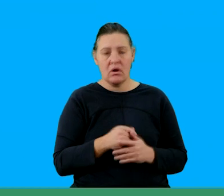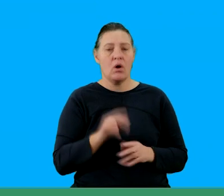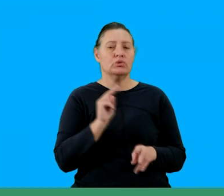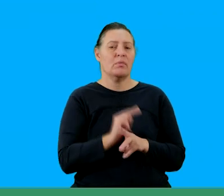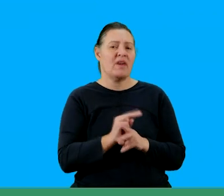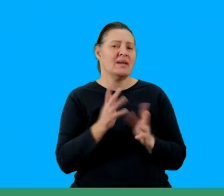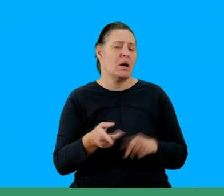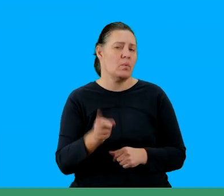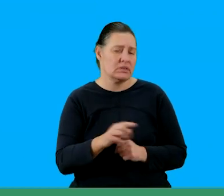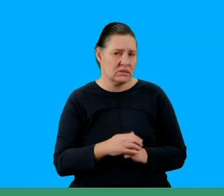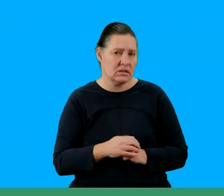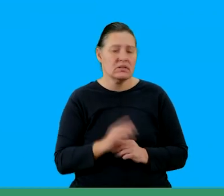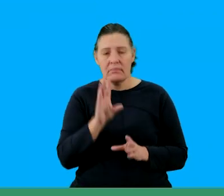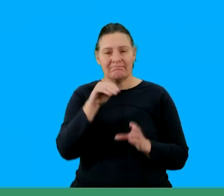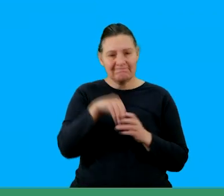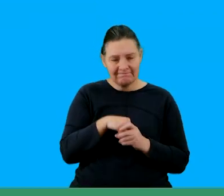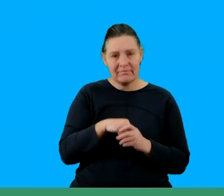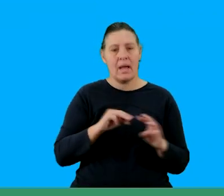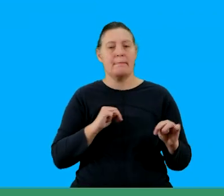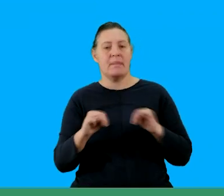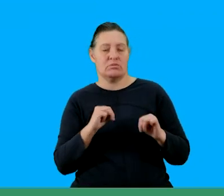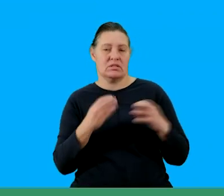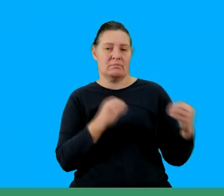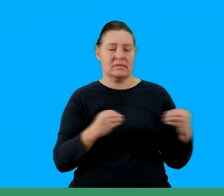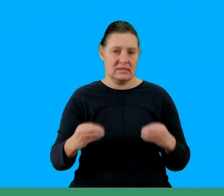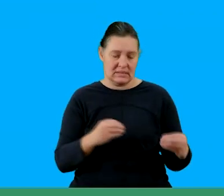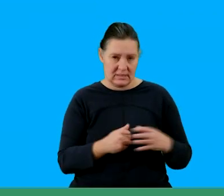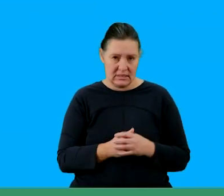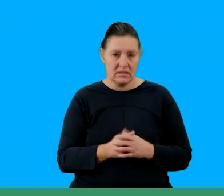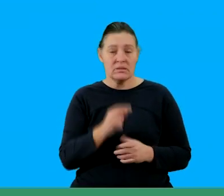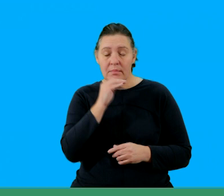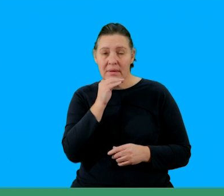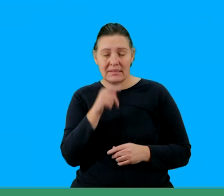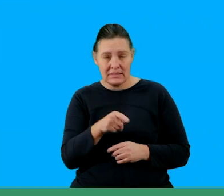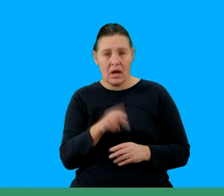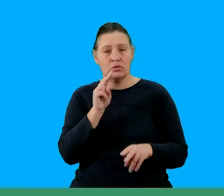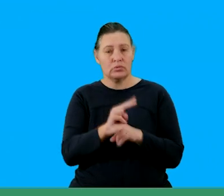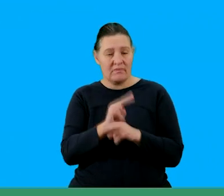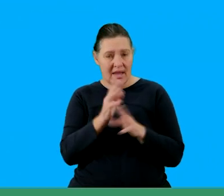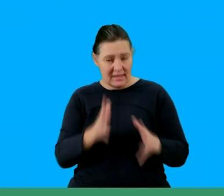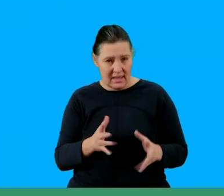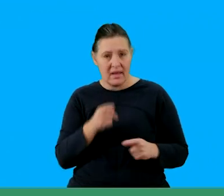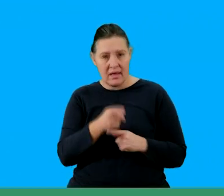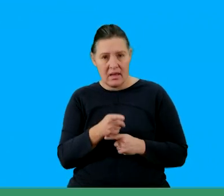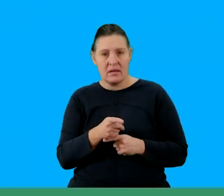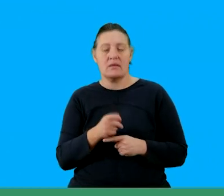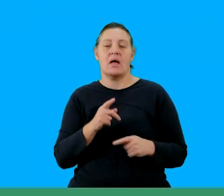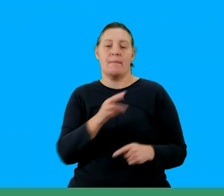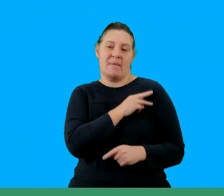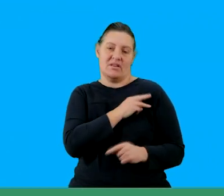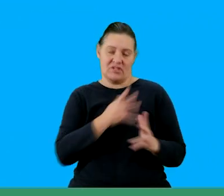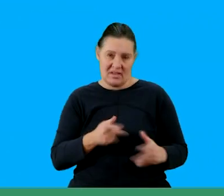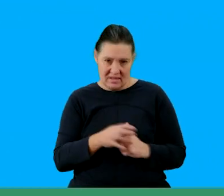what is a supervisor? A supervisor is part of the management of the business. So this means this supervisor now is